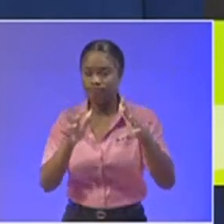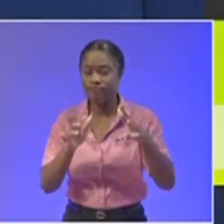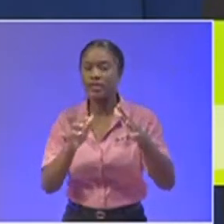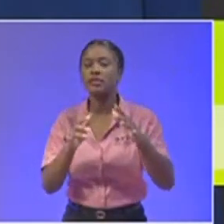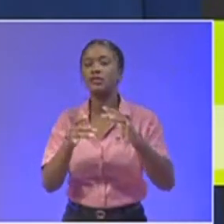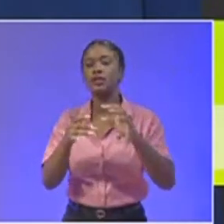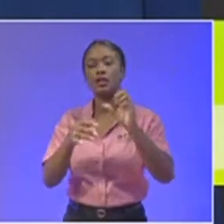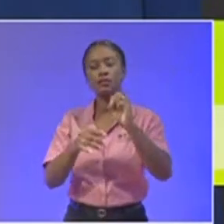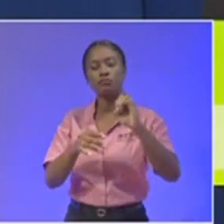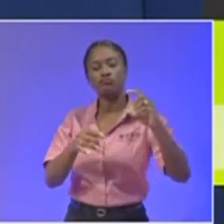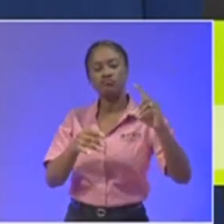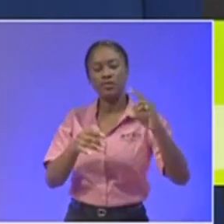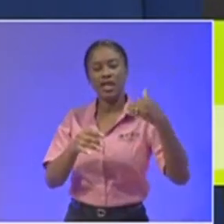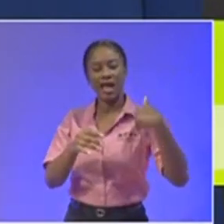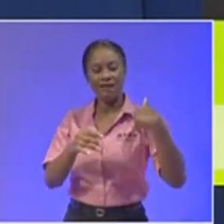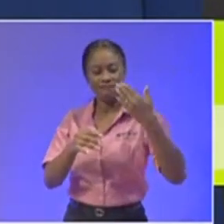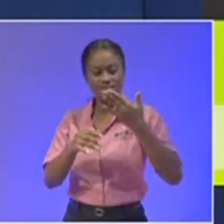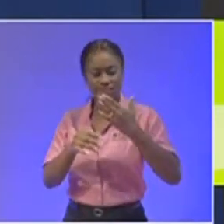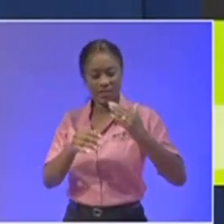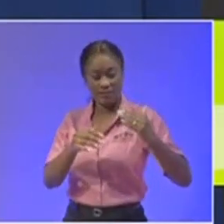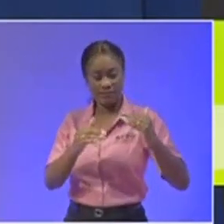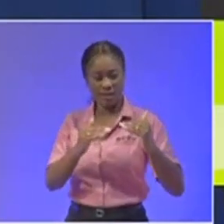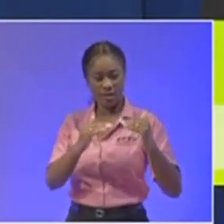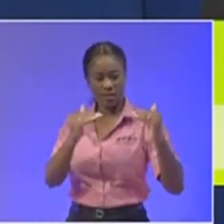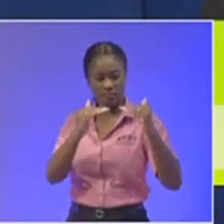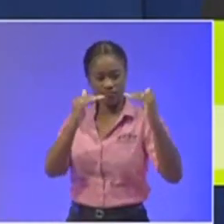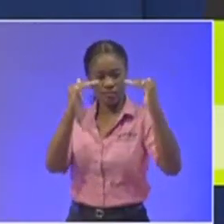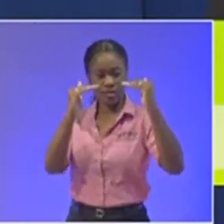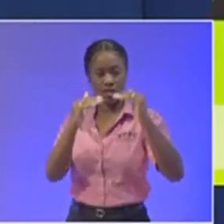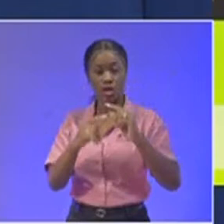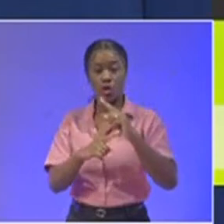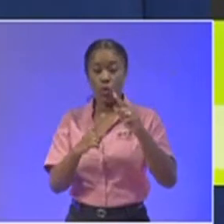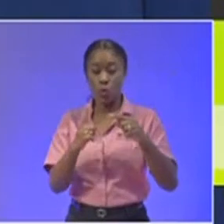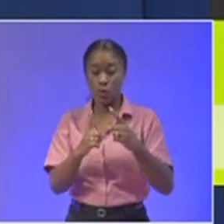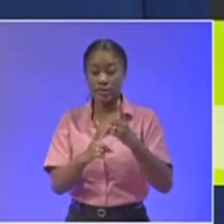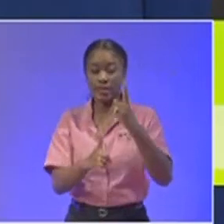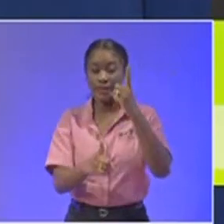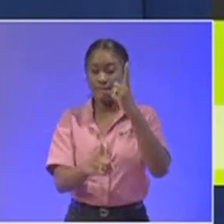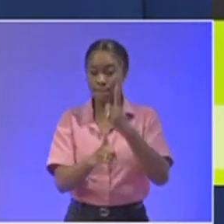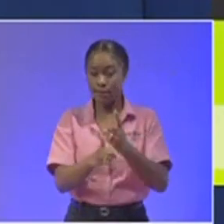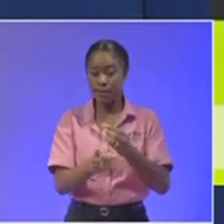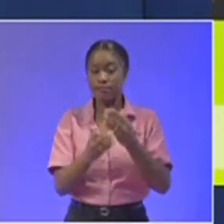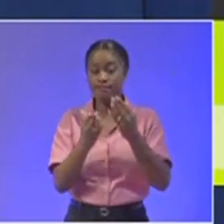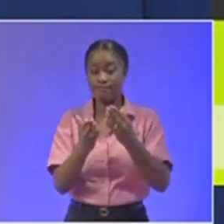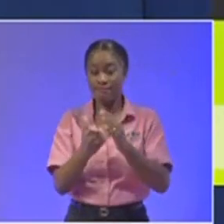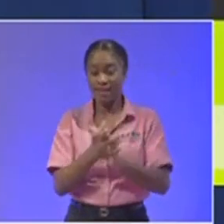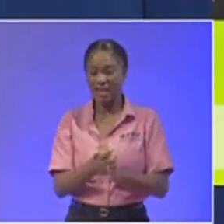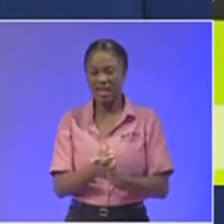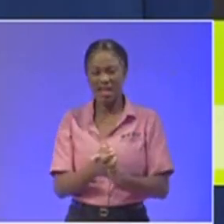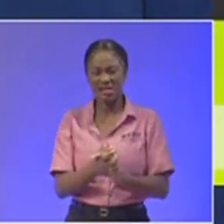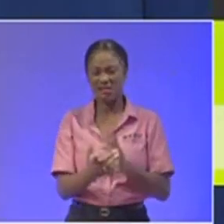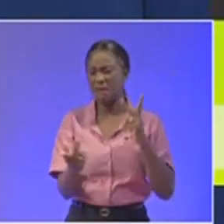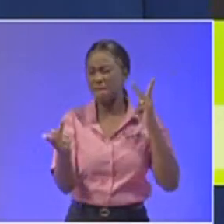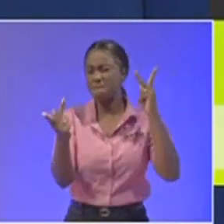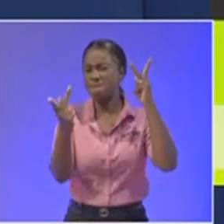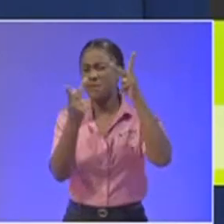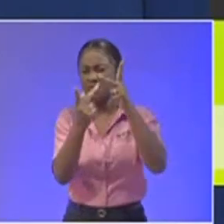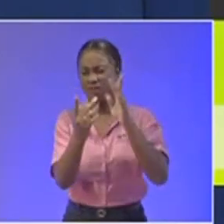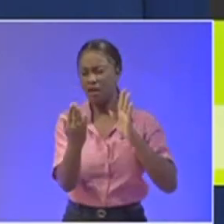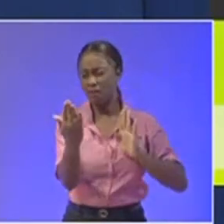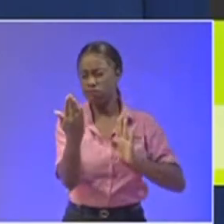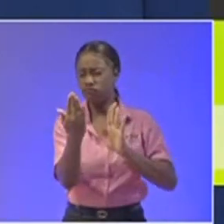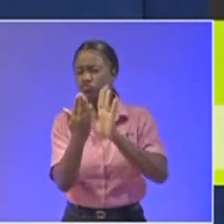that multidisciplinary approach, once it's properly staffed, it's an excellent approach and it will bear good